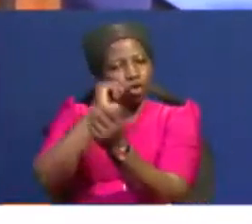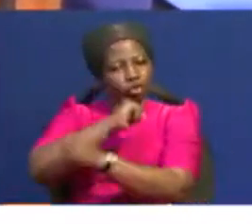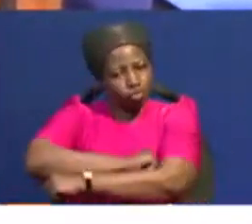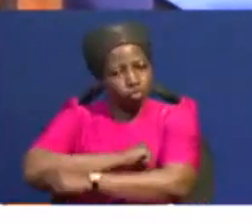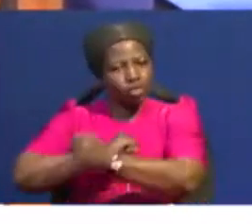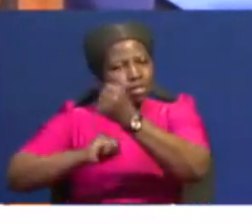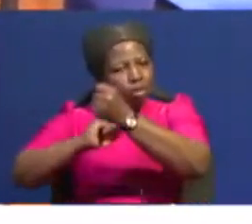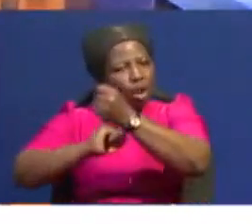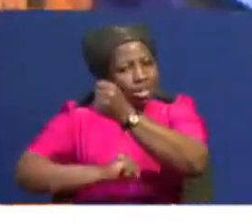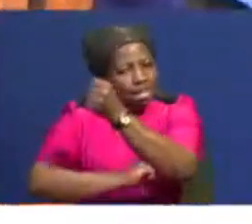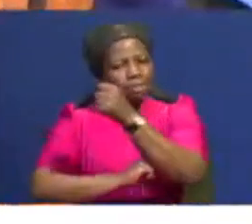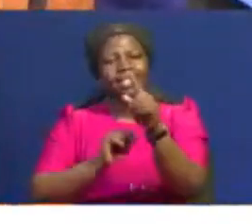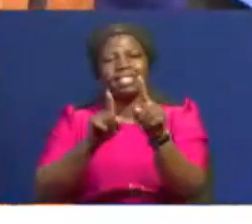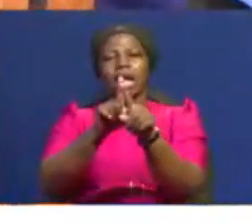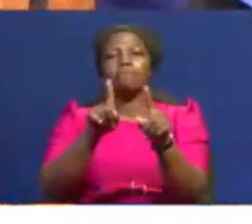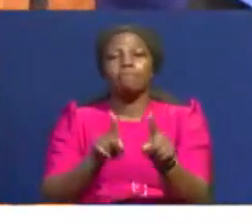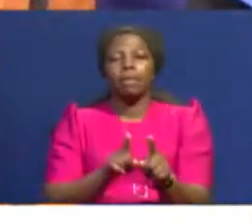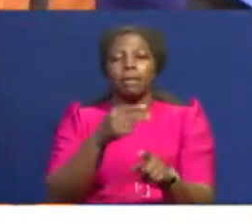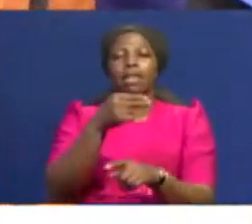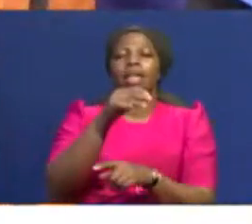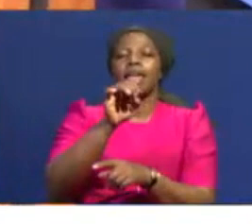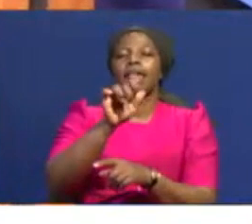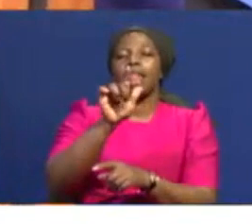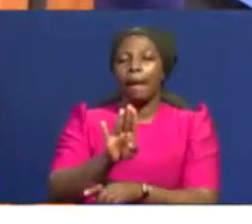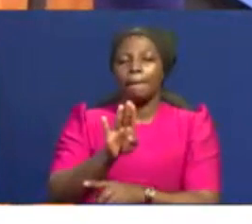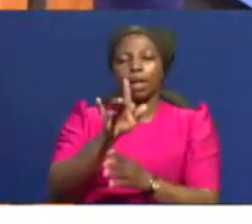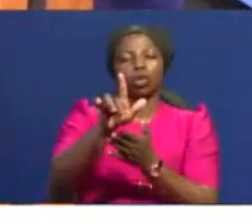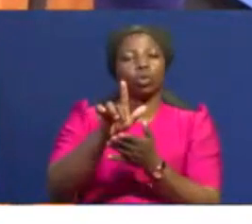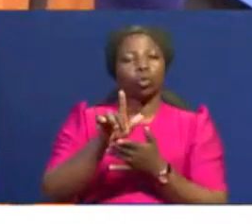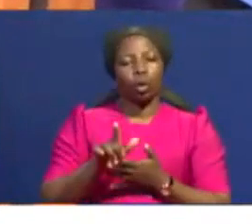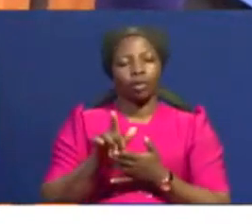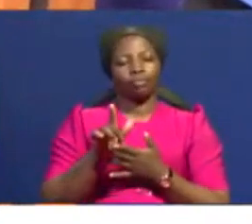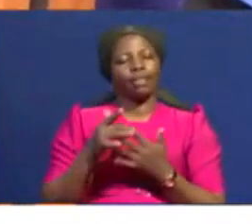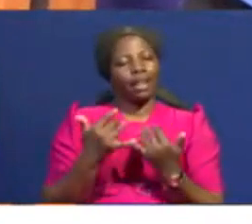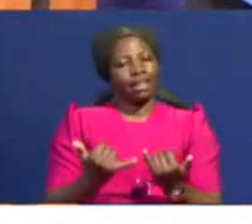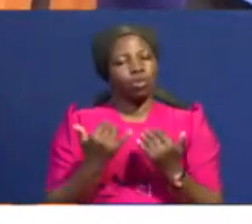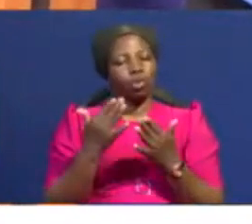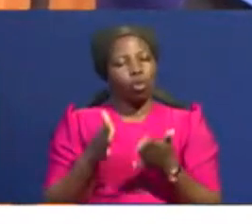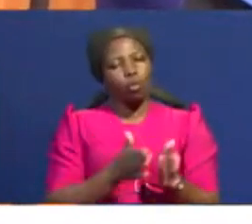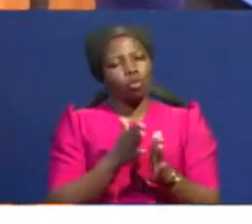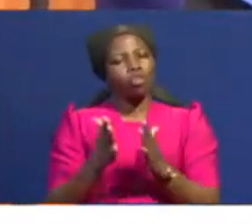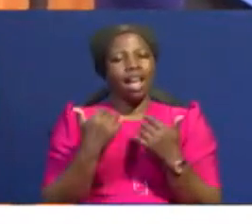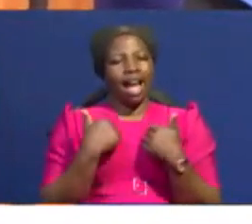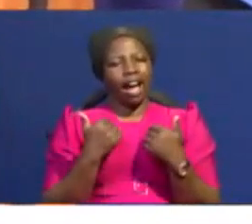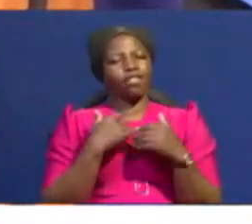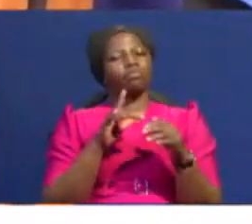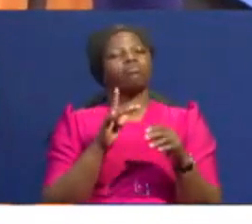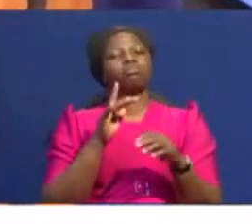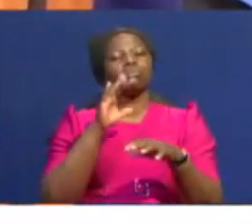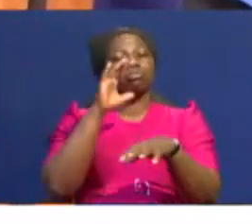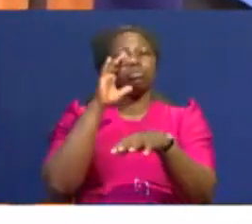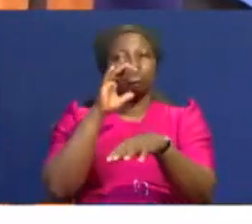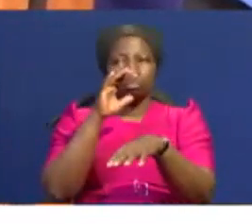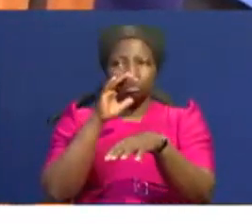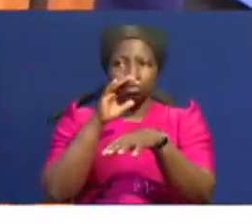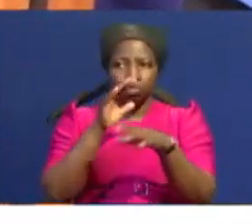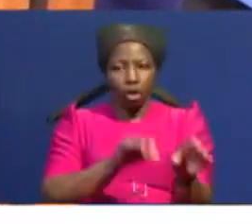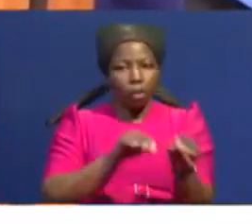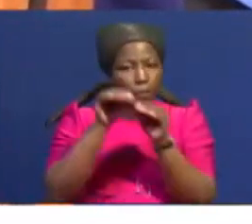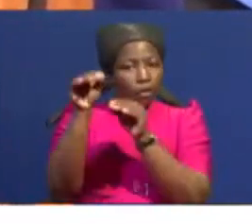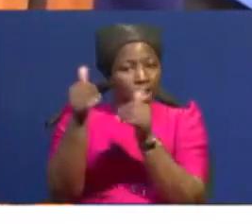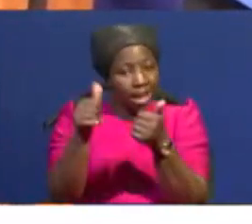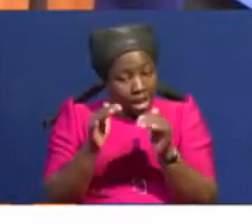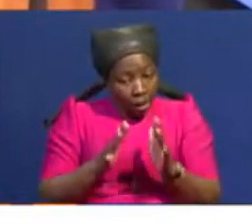and the help loan. We now have opportunities to take whoever wants to go to the